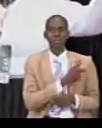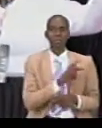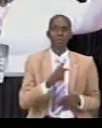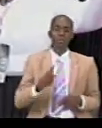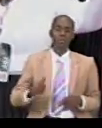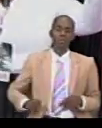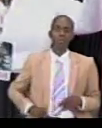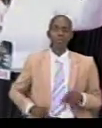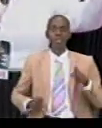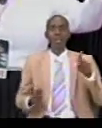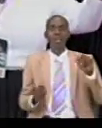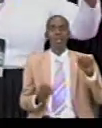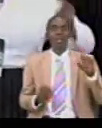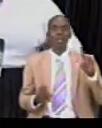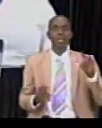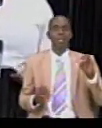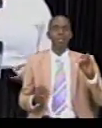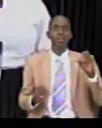Kadosh,